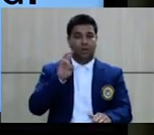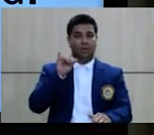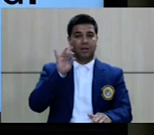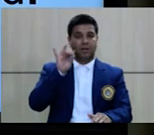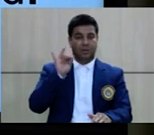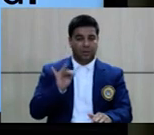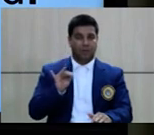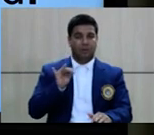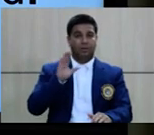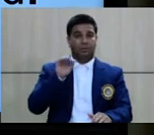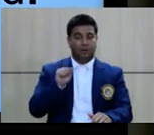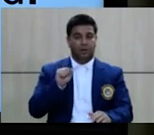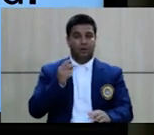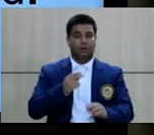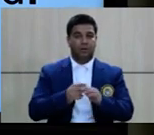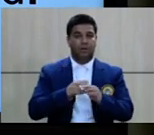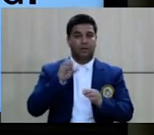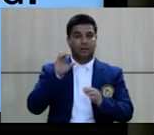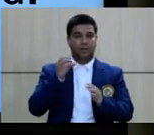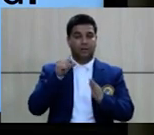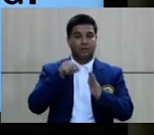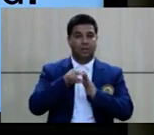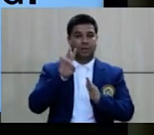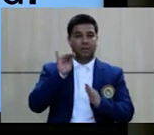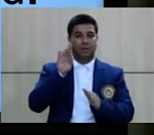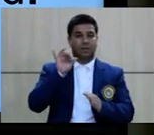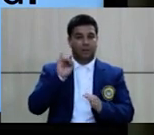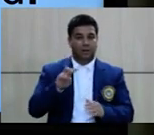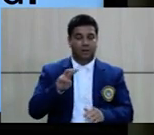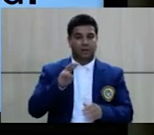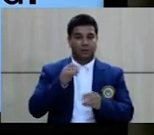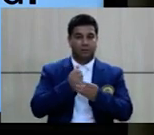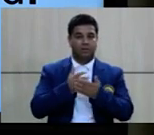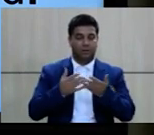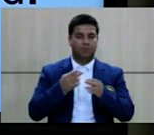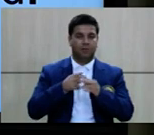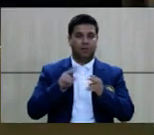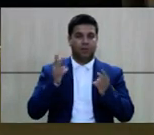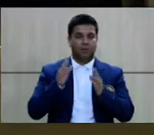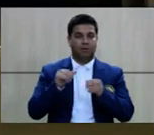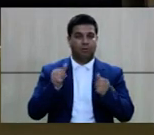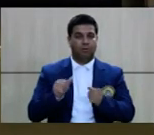natriy gidroksid va kumush nitrat, bariy xlorid moddalari kerak bo'ladi.